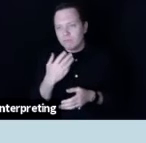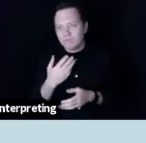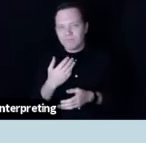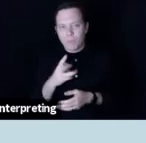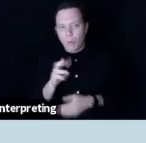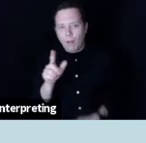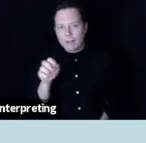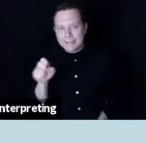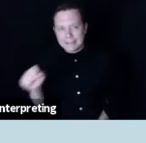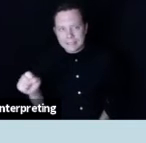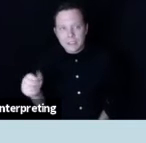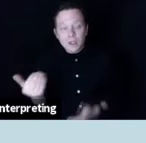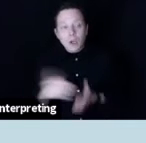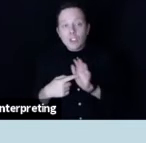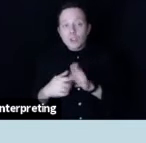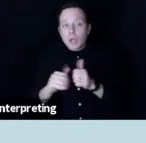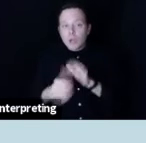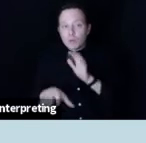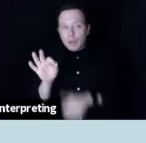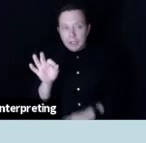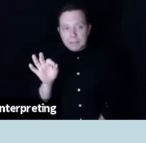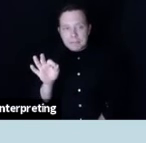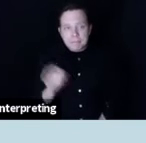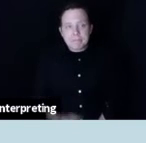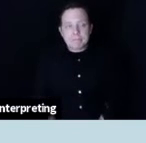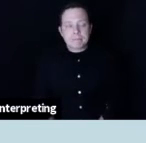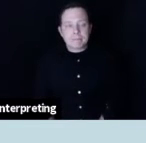again, showing you how to get there.